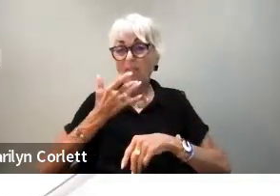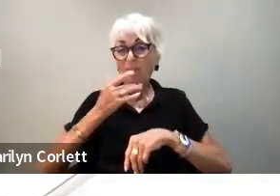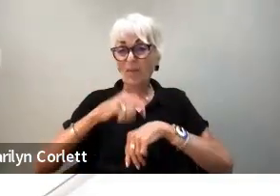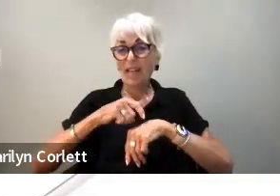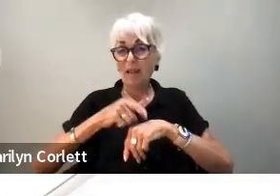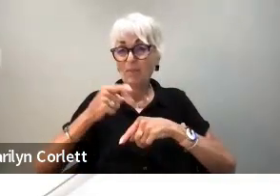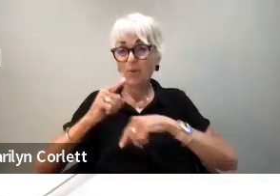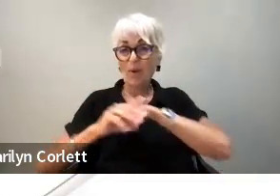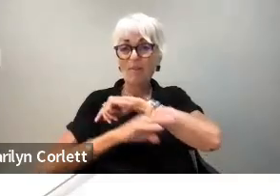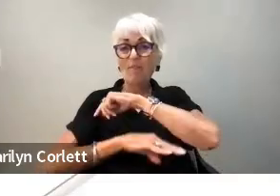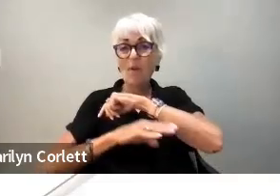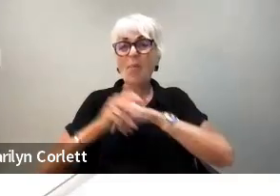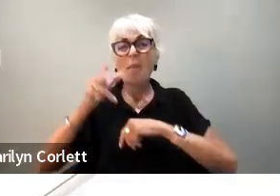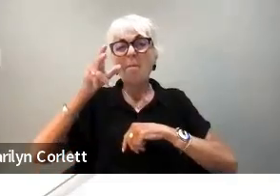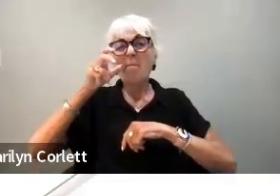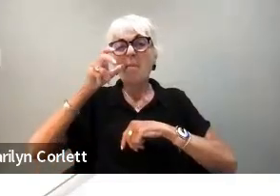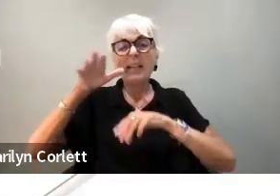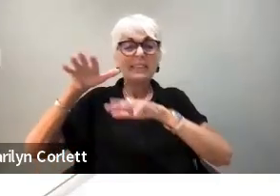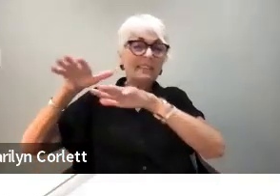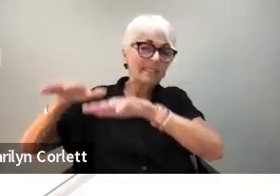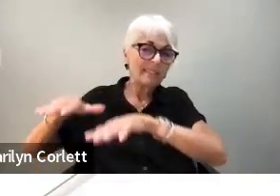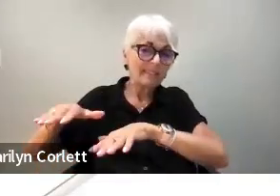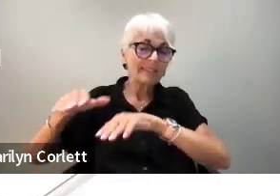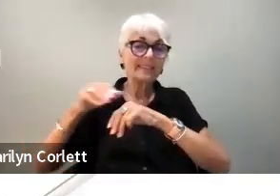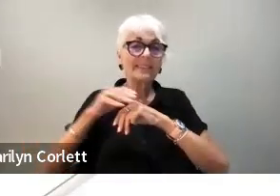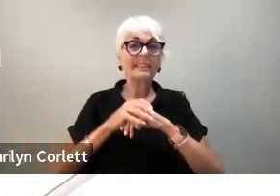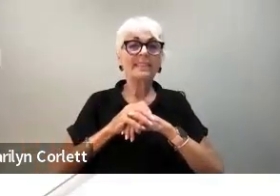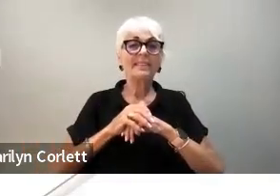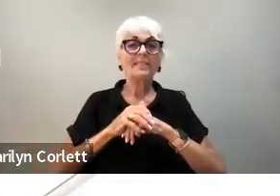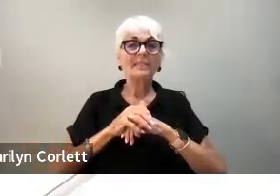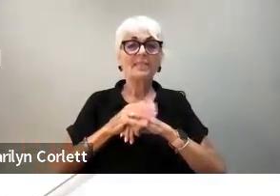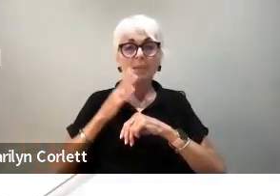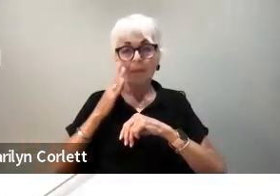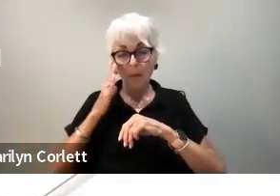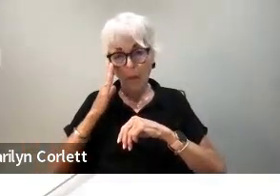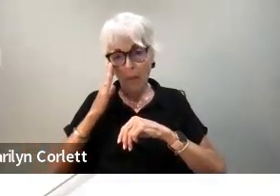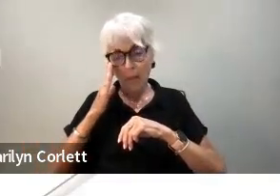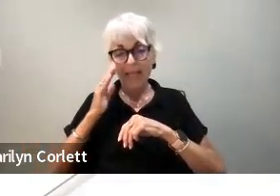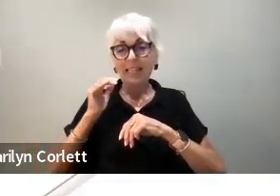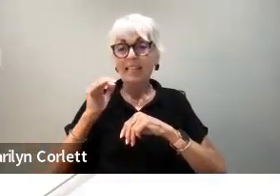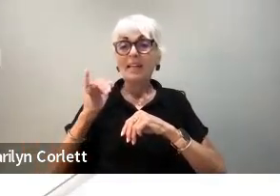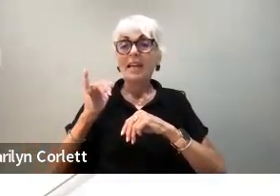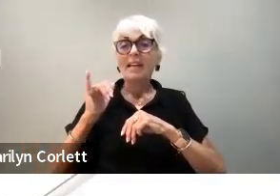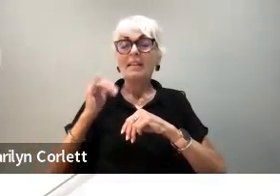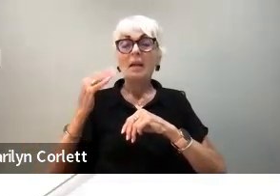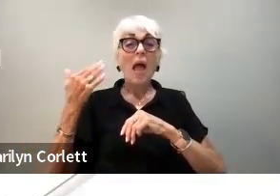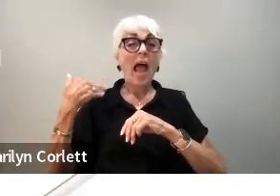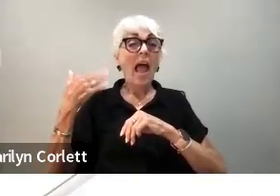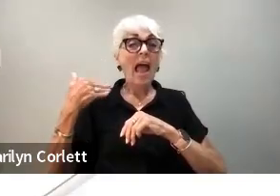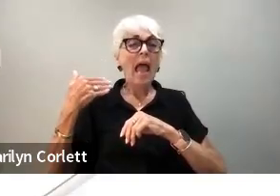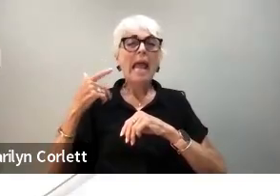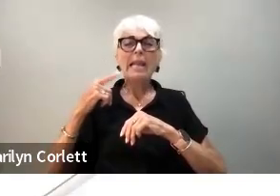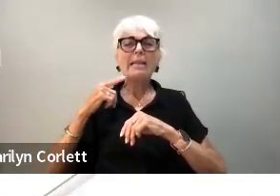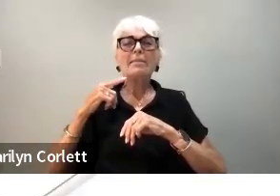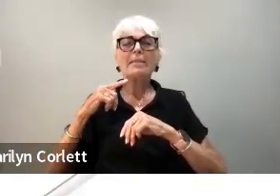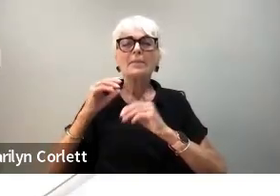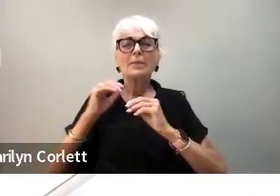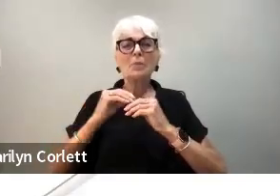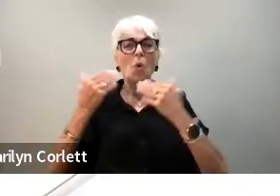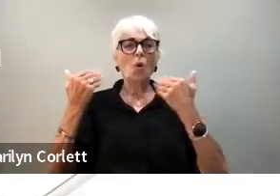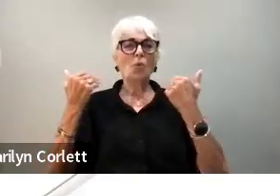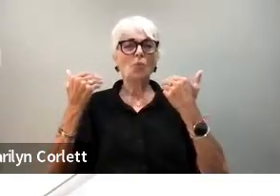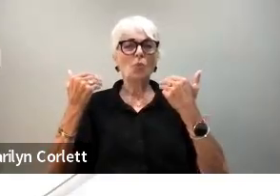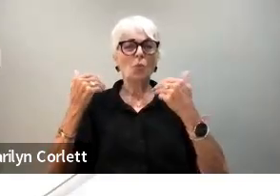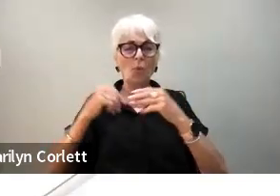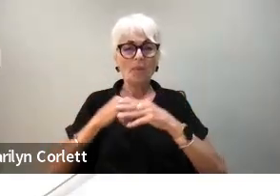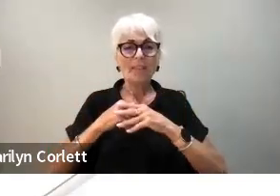The bugs have subsided. It's not as hot, And it's just more enjoyable. You have sometimes a